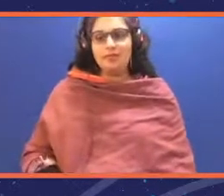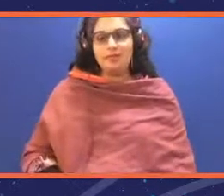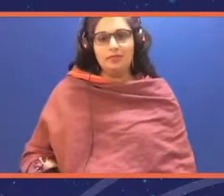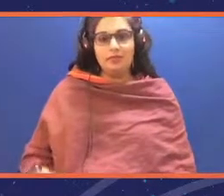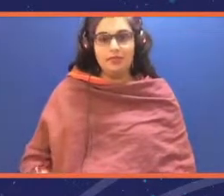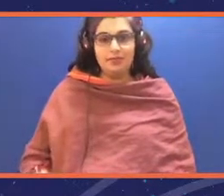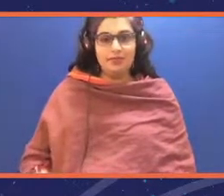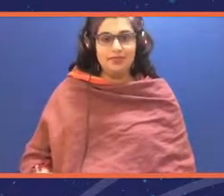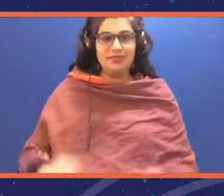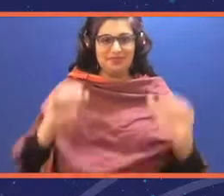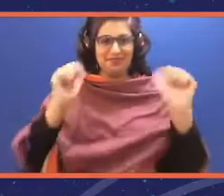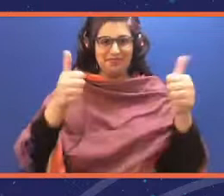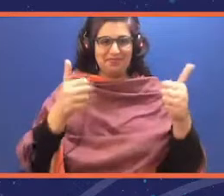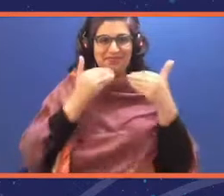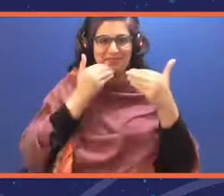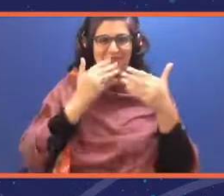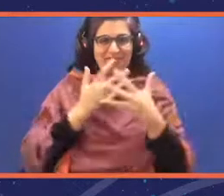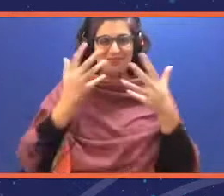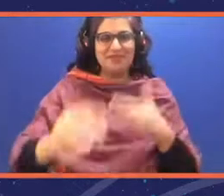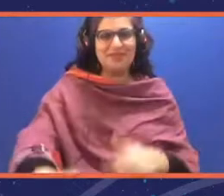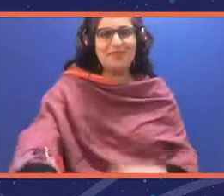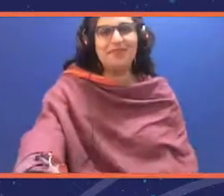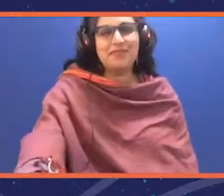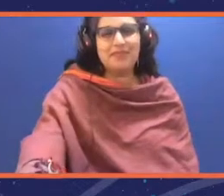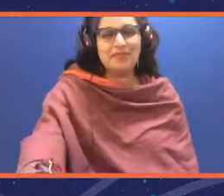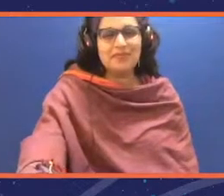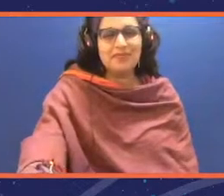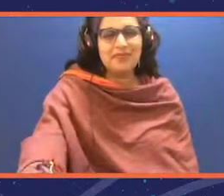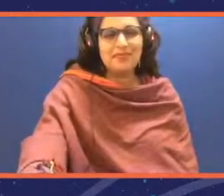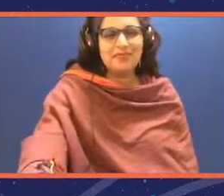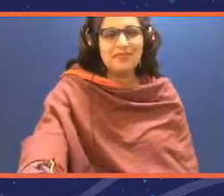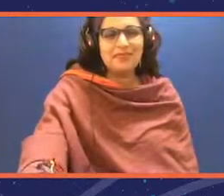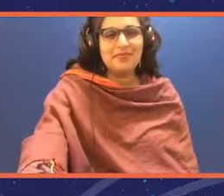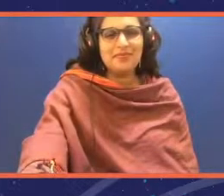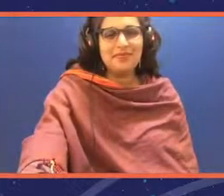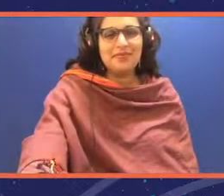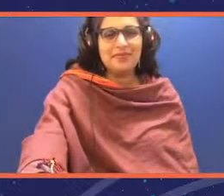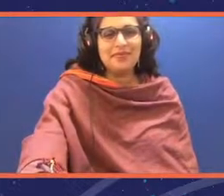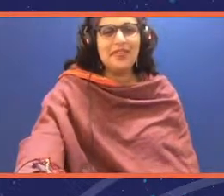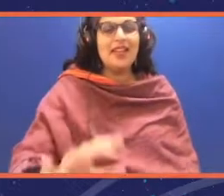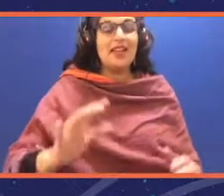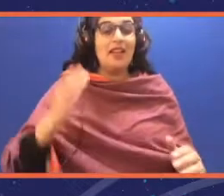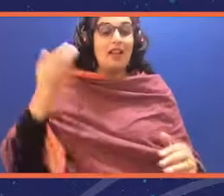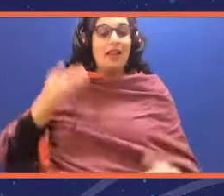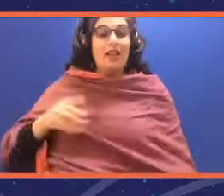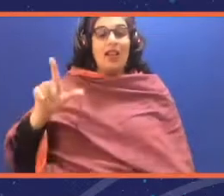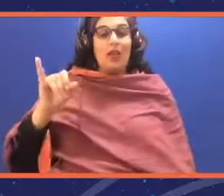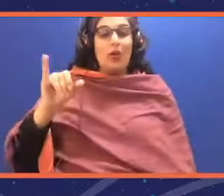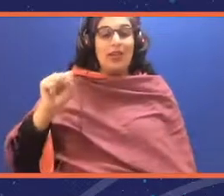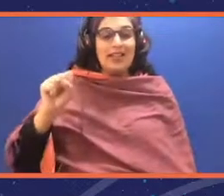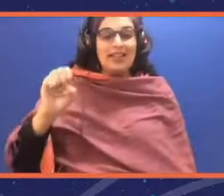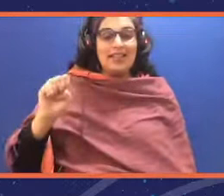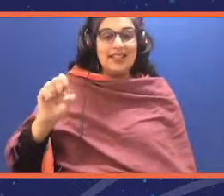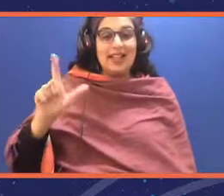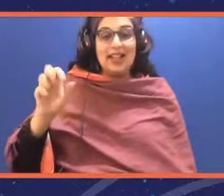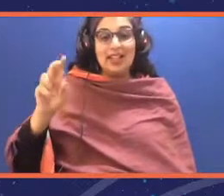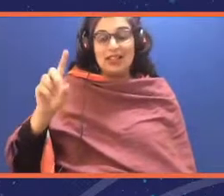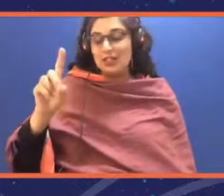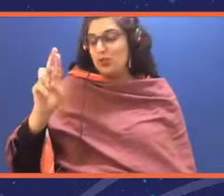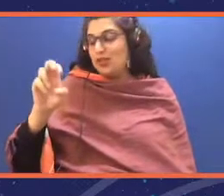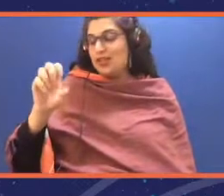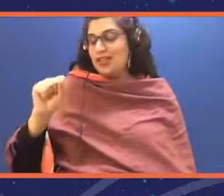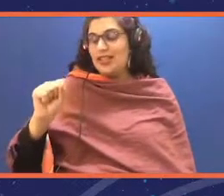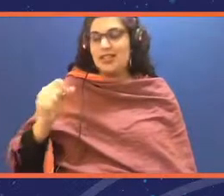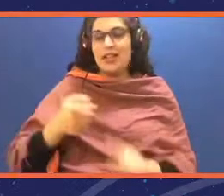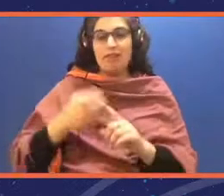Awesome, thank you so much. So again, my name is Luis Ledres. I'm calling in from Southern Paiute Land, also known